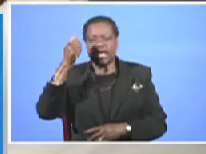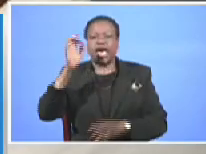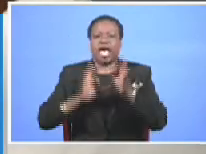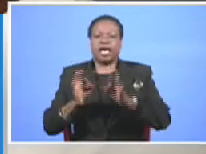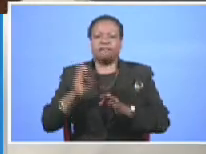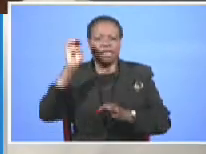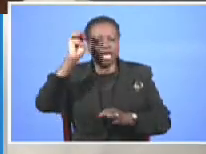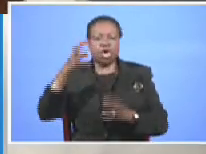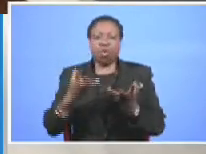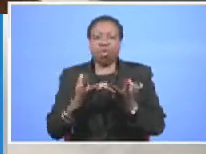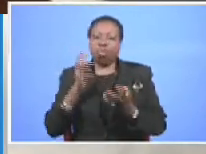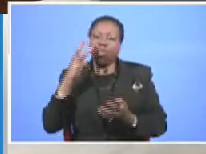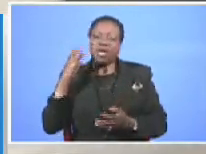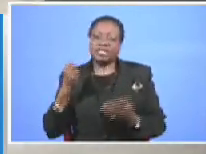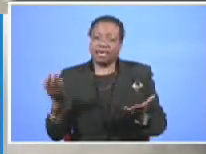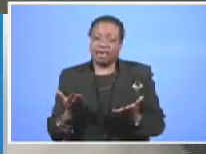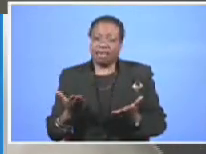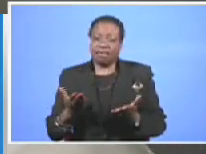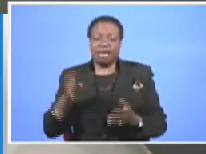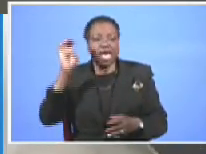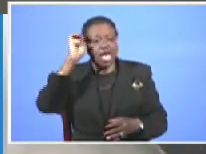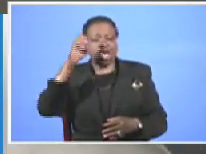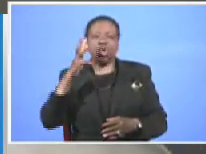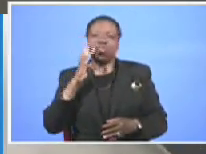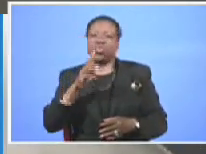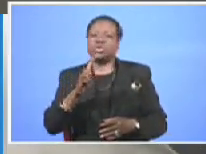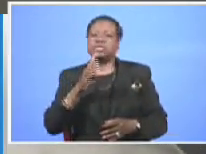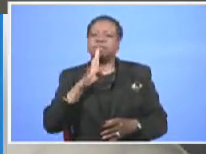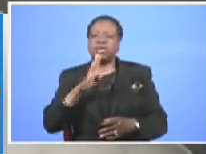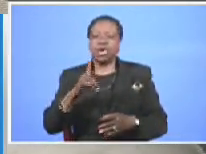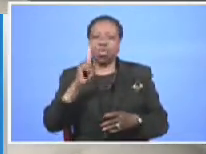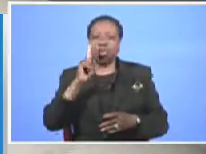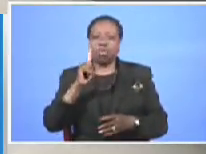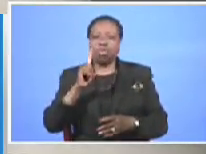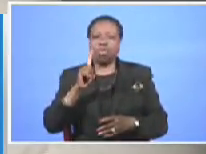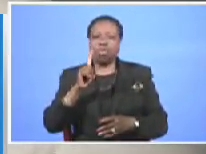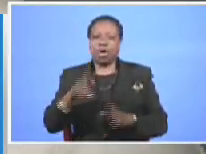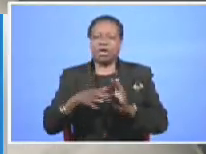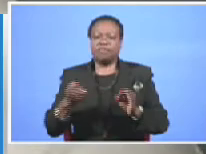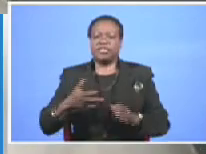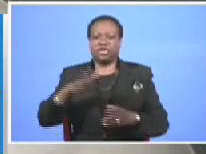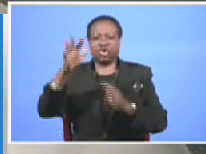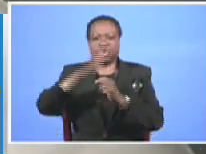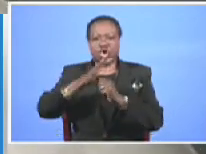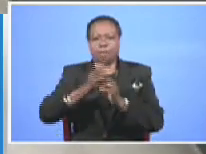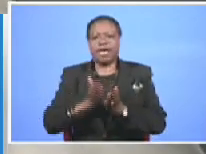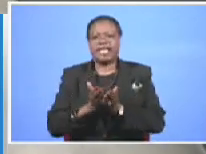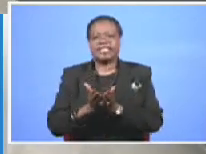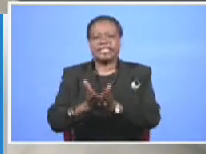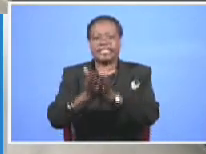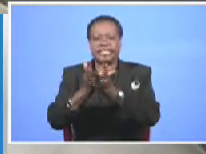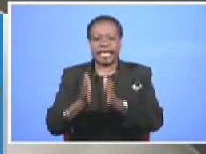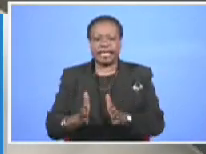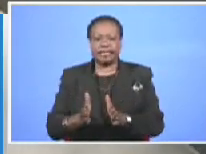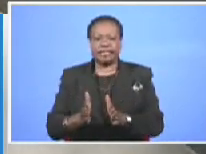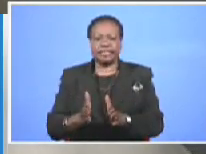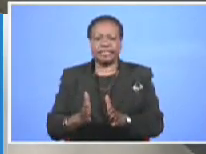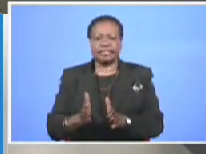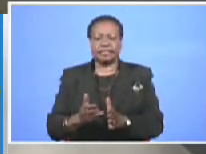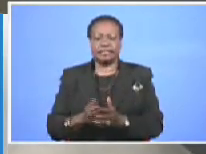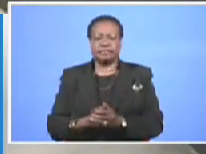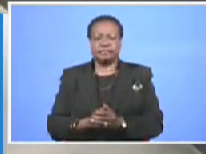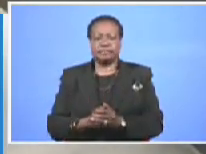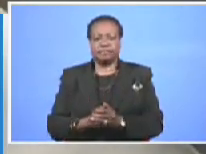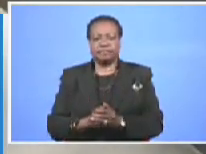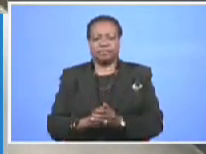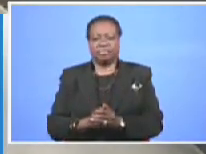here, I think he would have been one of the, I think he would have been one of the top sailors in this regatta right now,